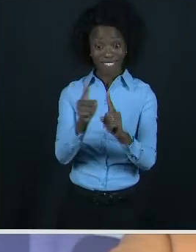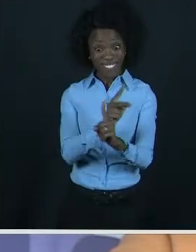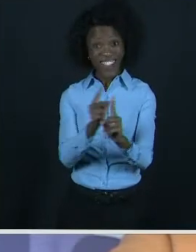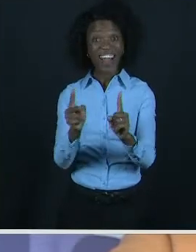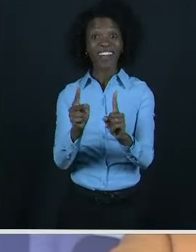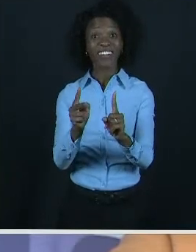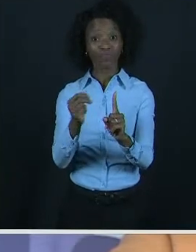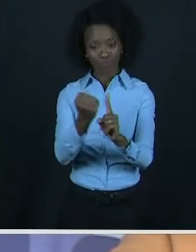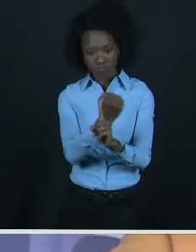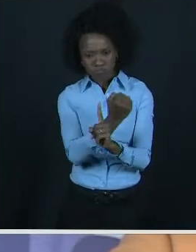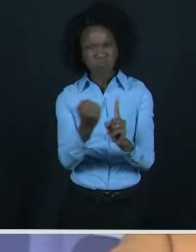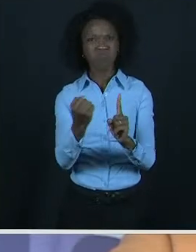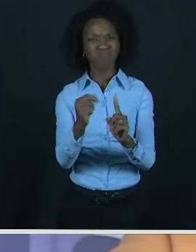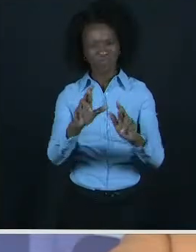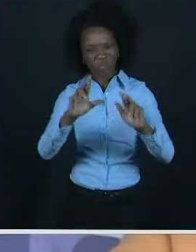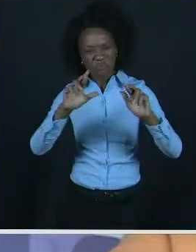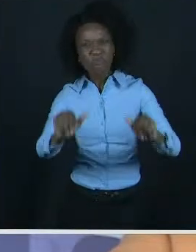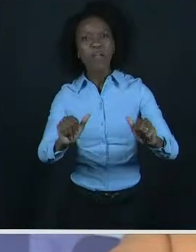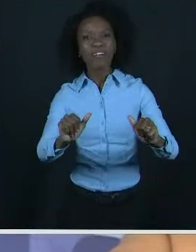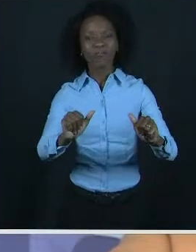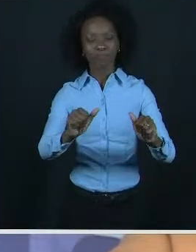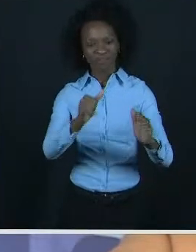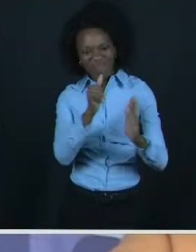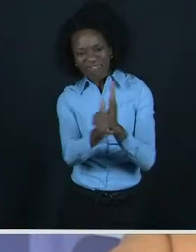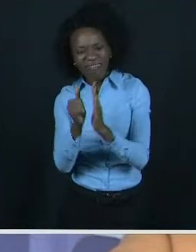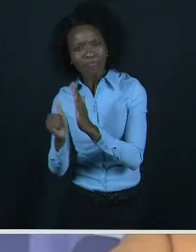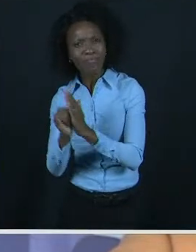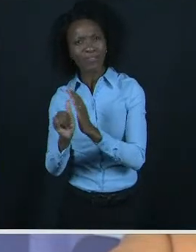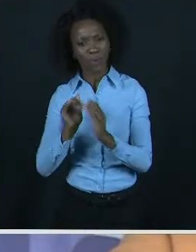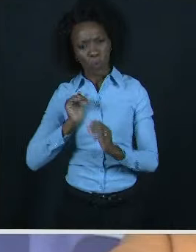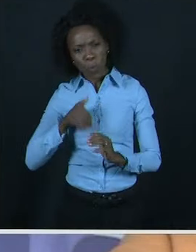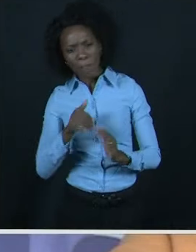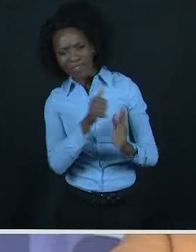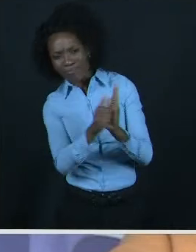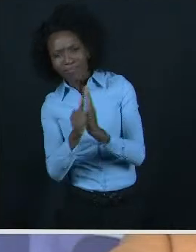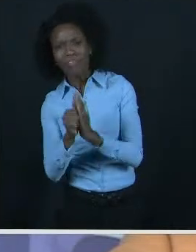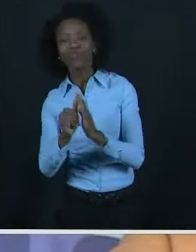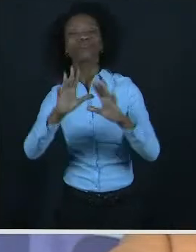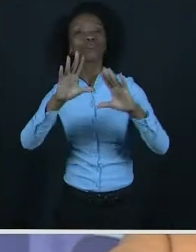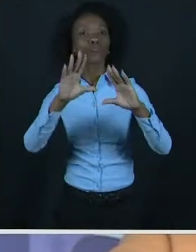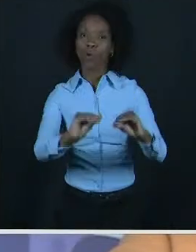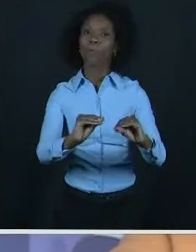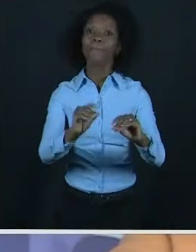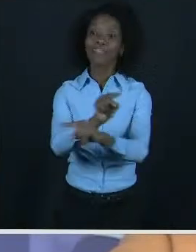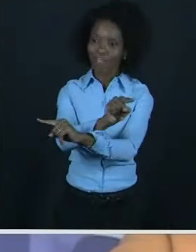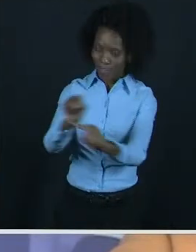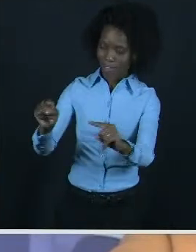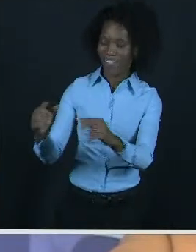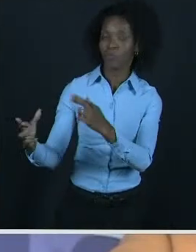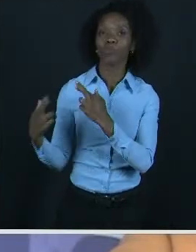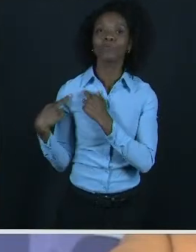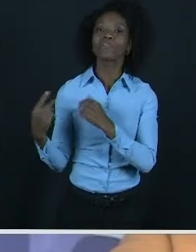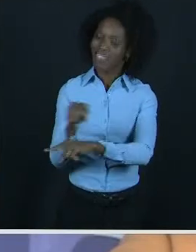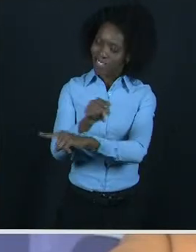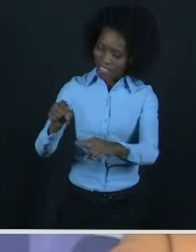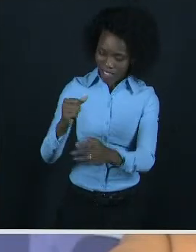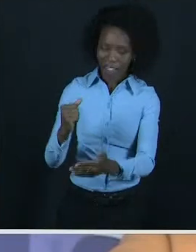violence, rapes, and murder against women. They are the ones who must act.